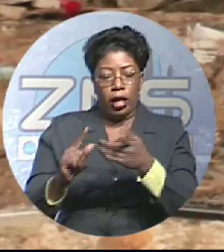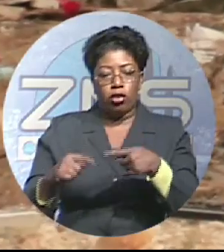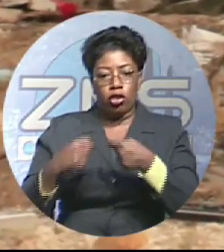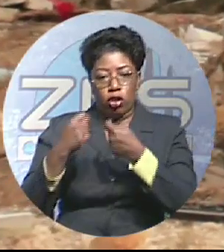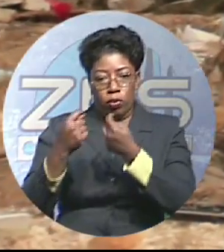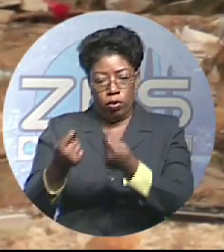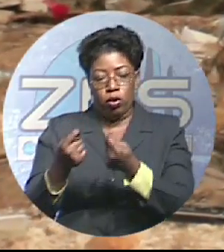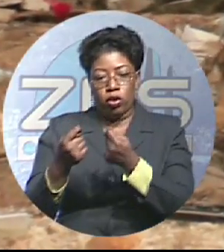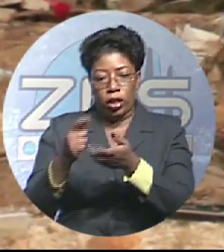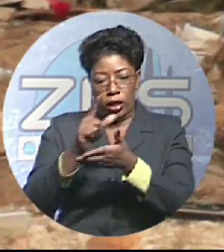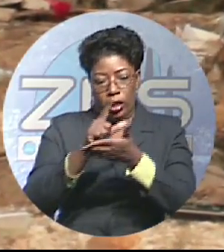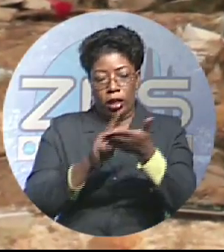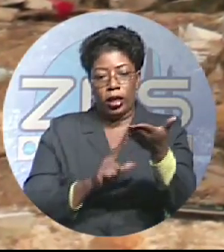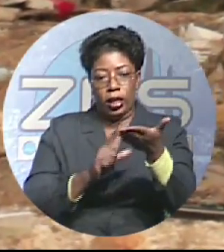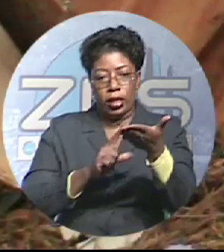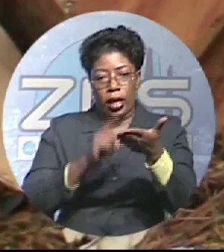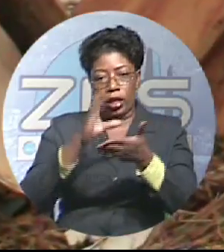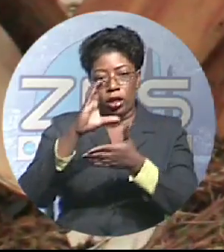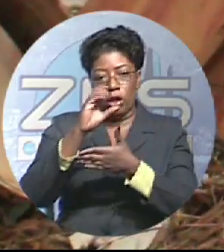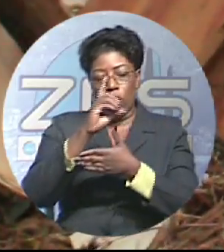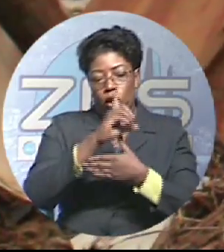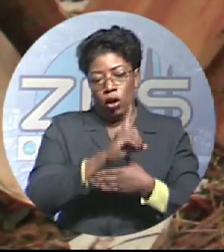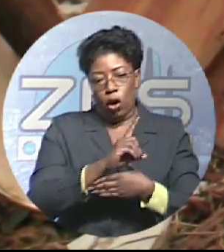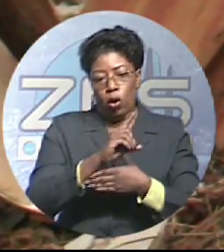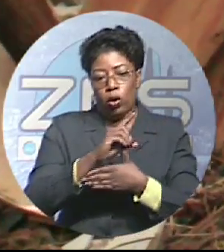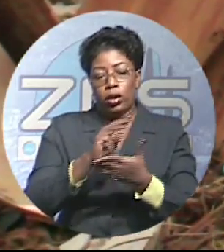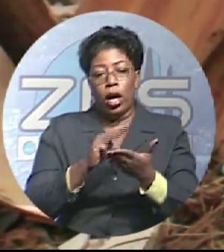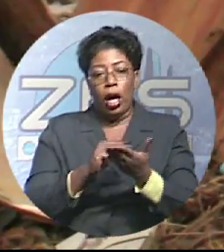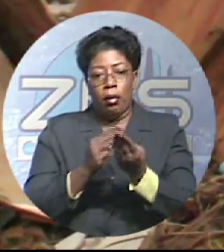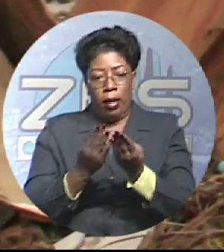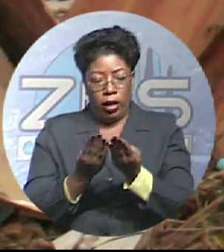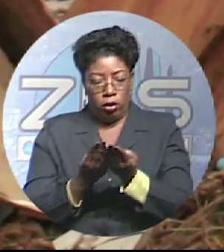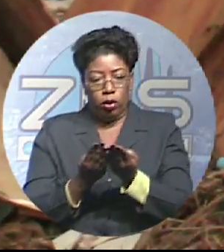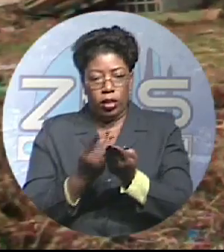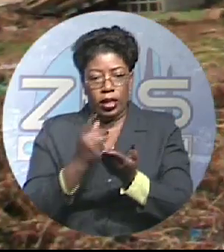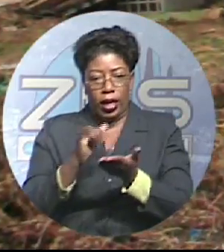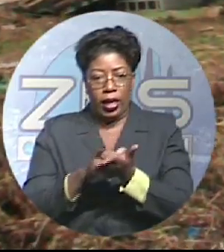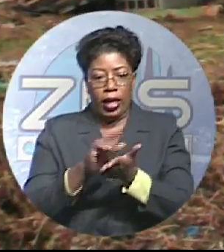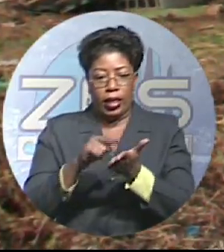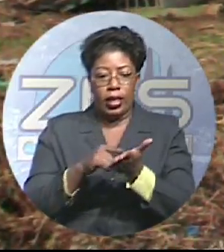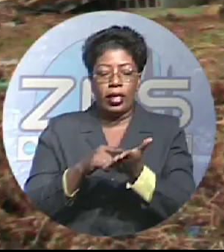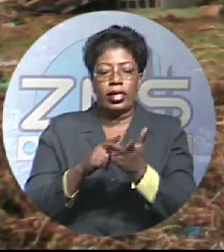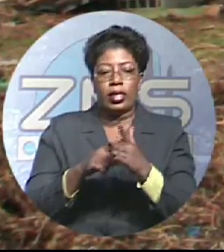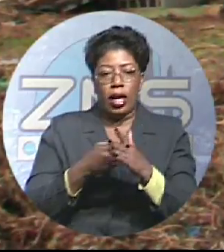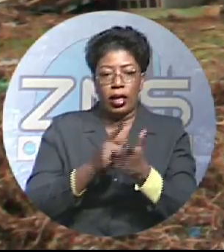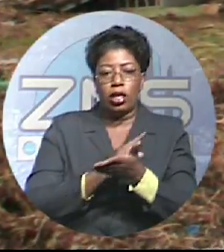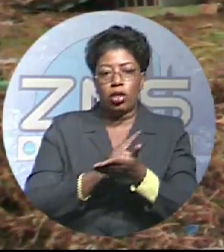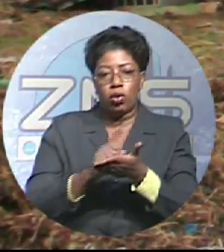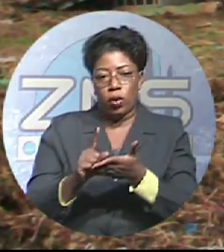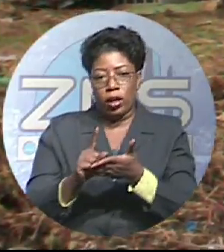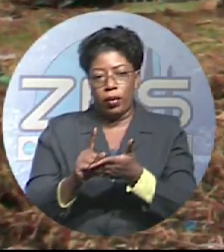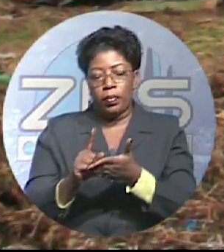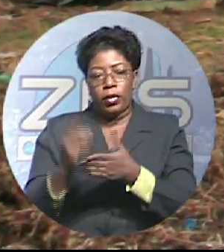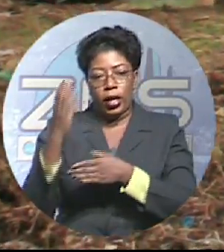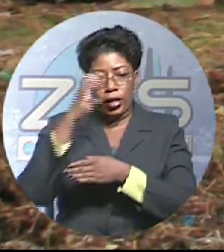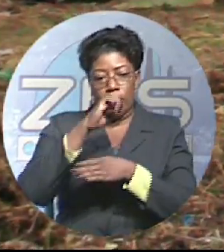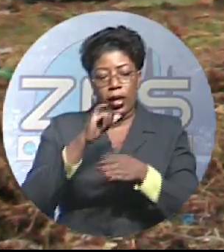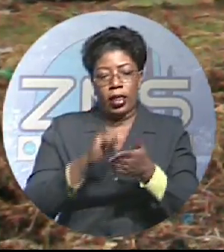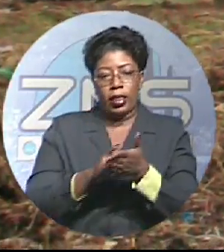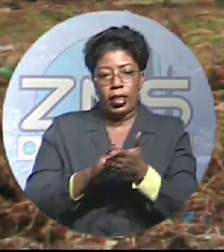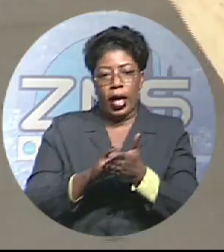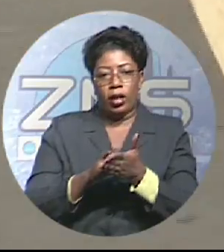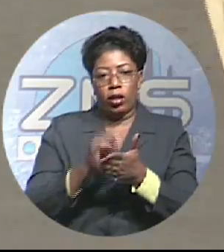building plans, and building code manuals. The shipping of building material begins this week, and it is estimated that once